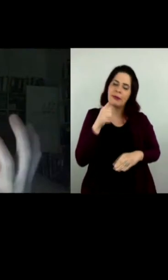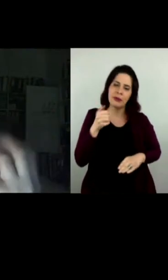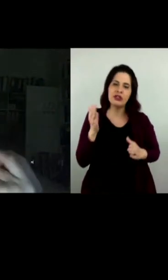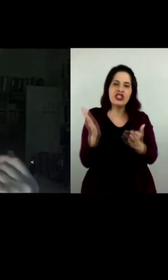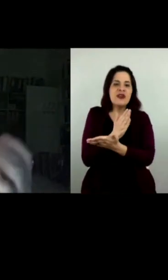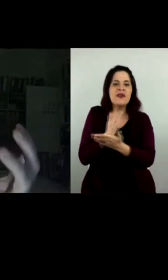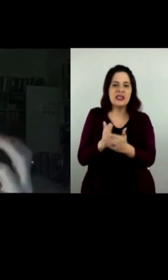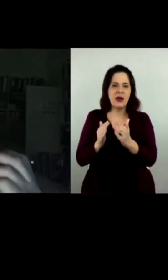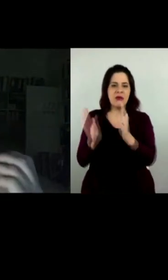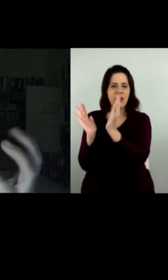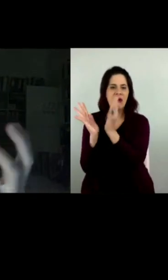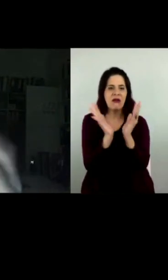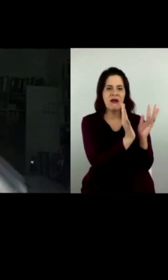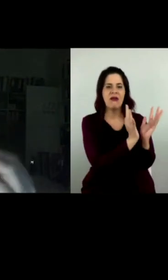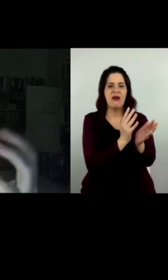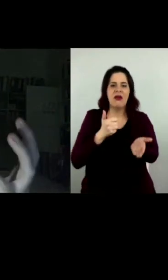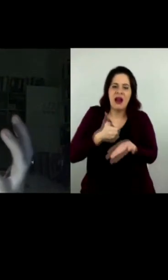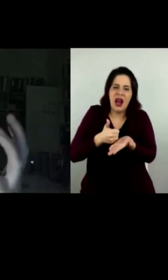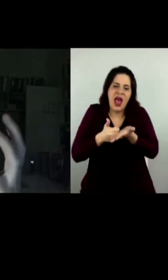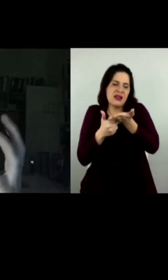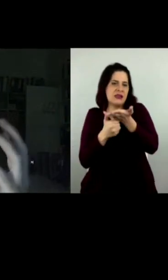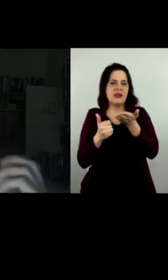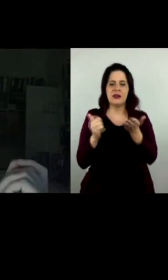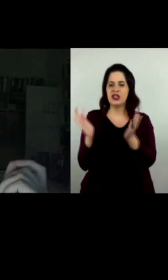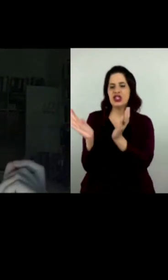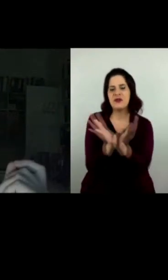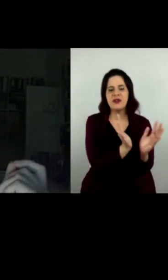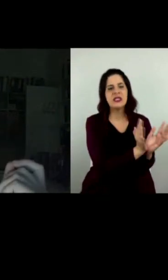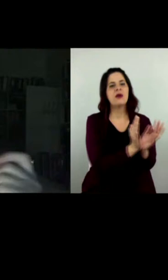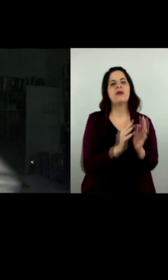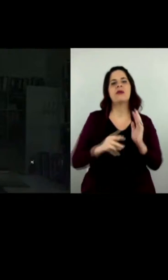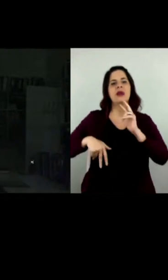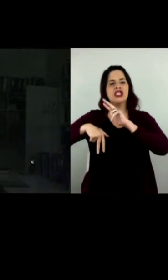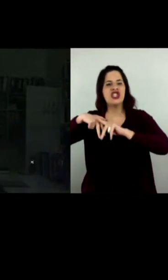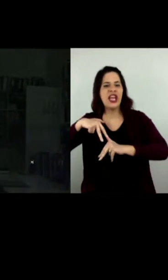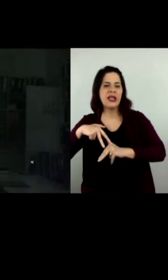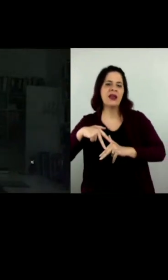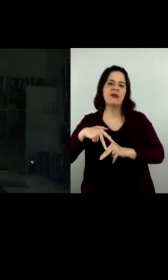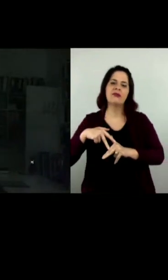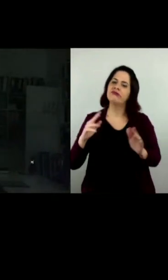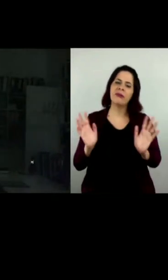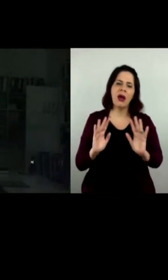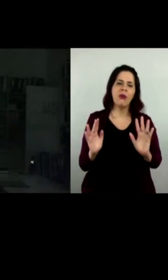boundaries. And so that was why. And we've got hundreds and hundreds of people falling asleep.